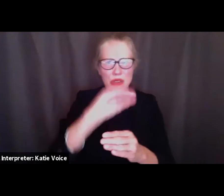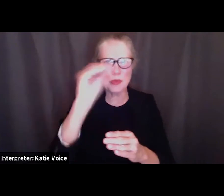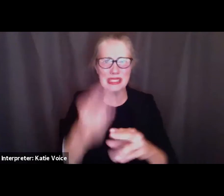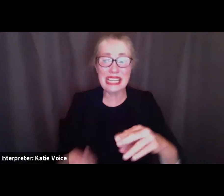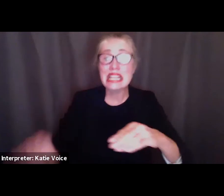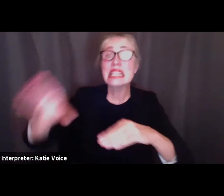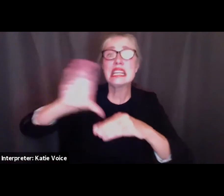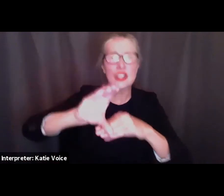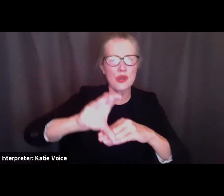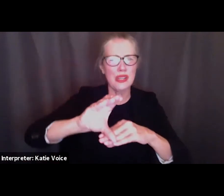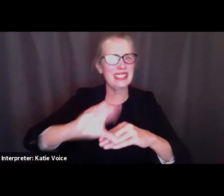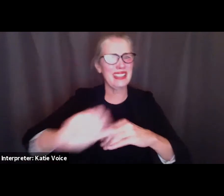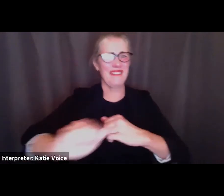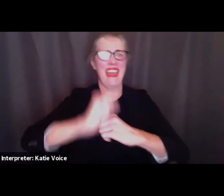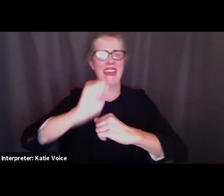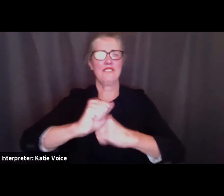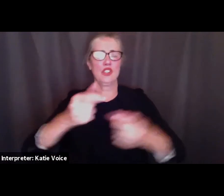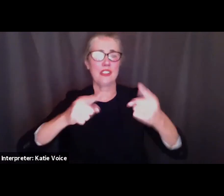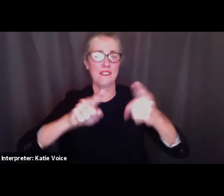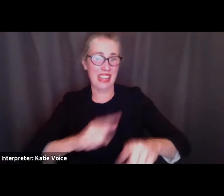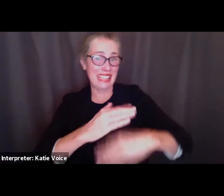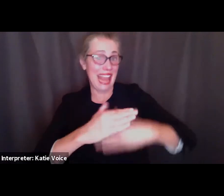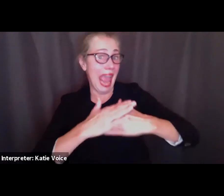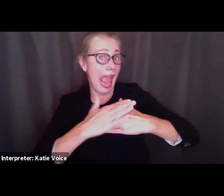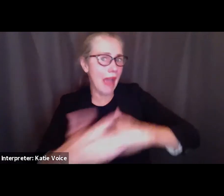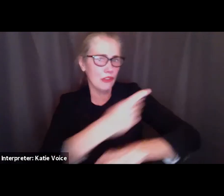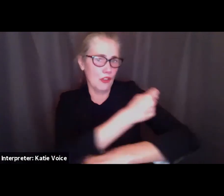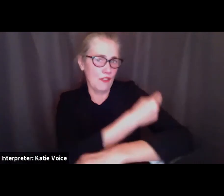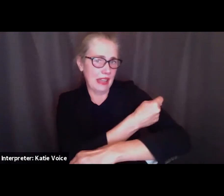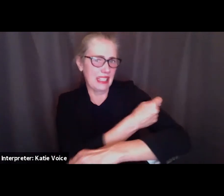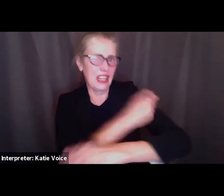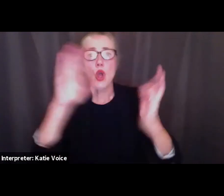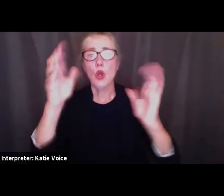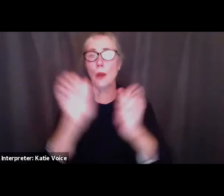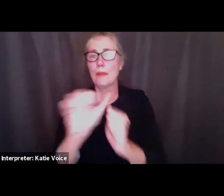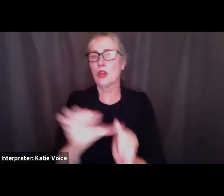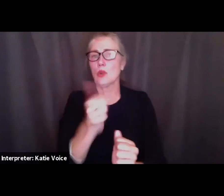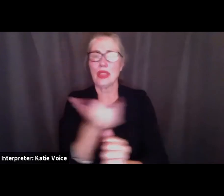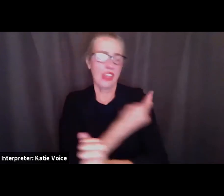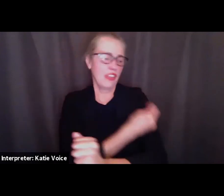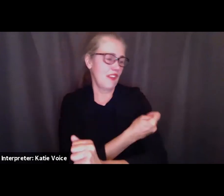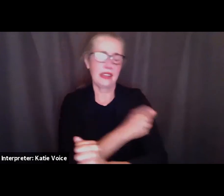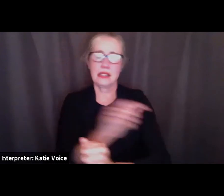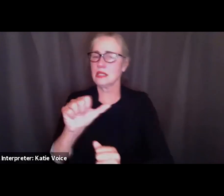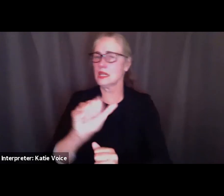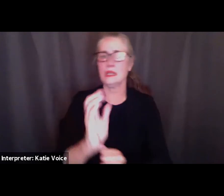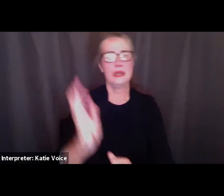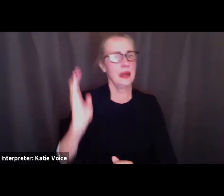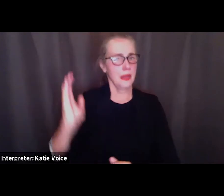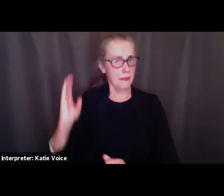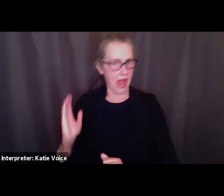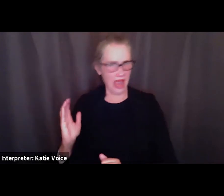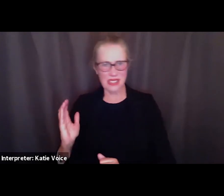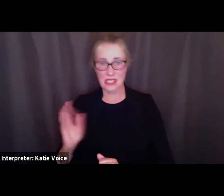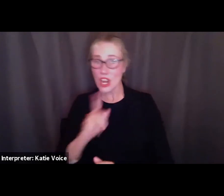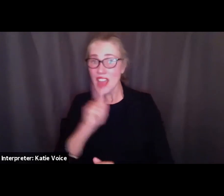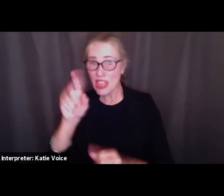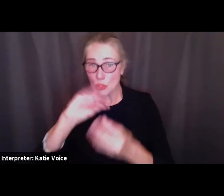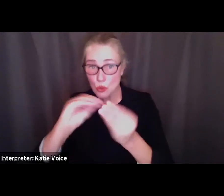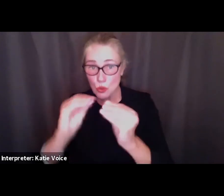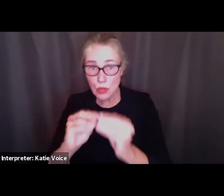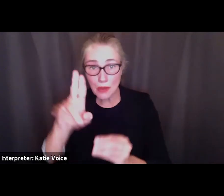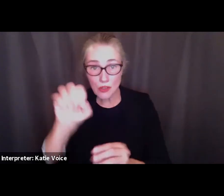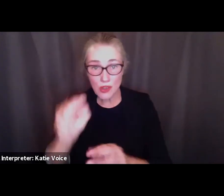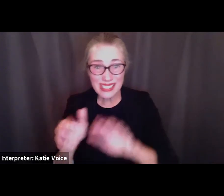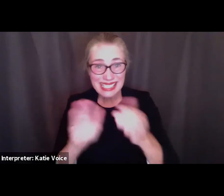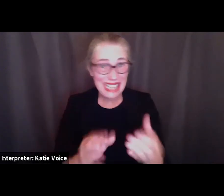following vaccination compared to all previous vaccines in prior years. And what might the true number of US deaths